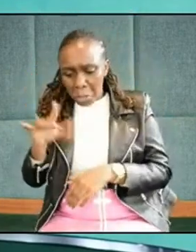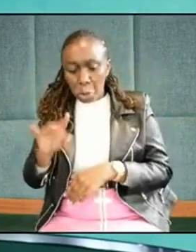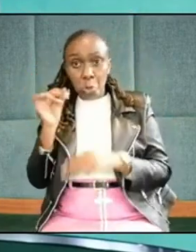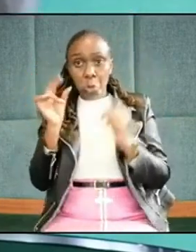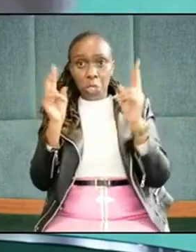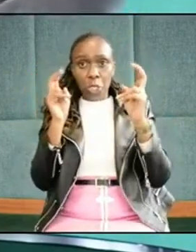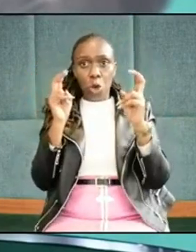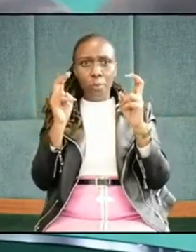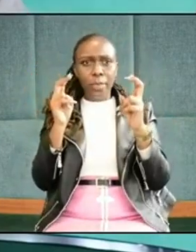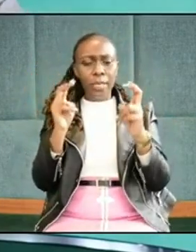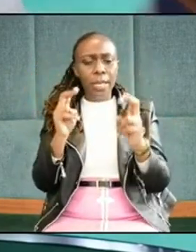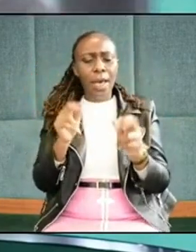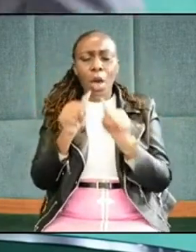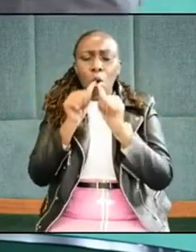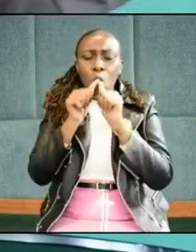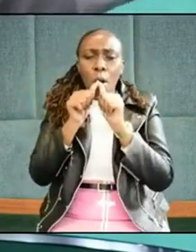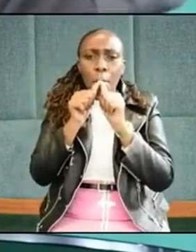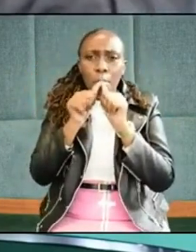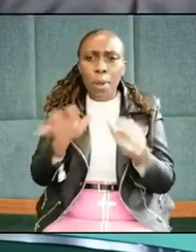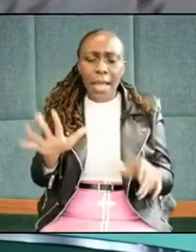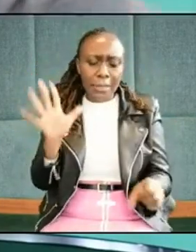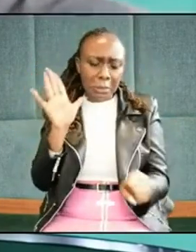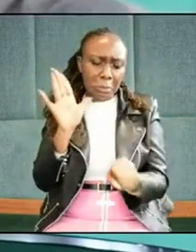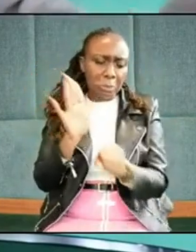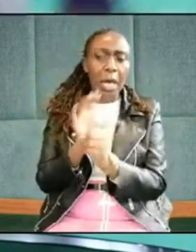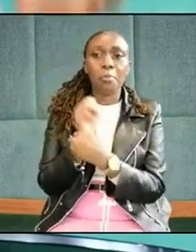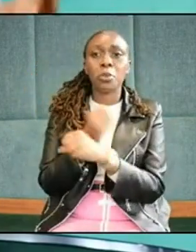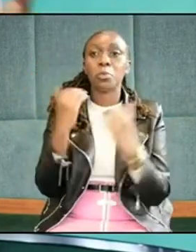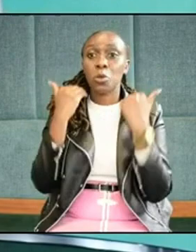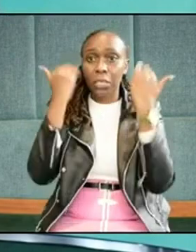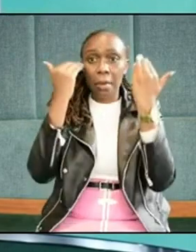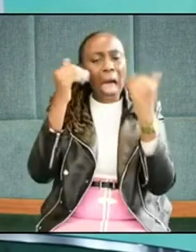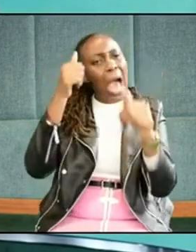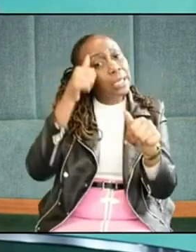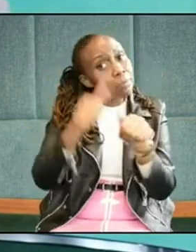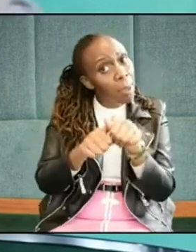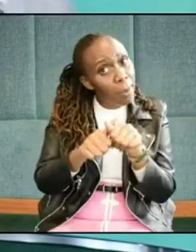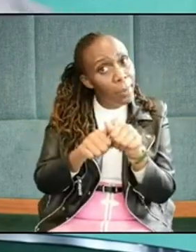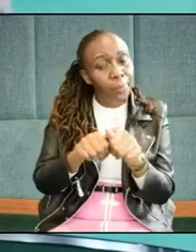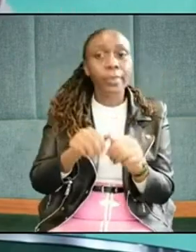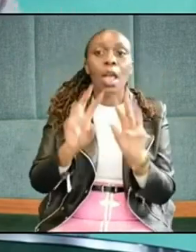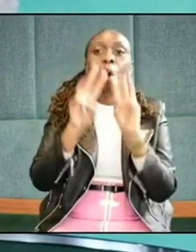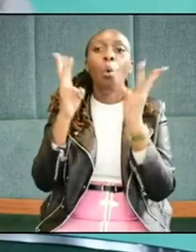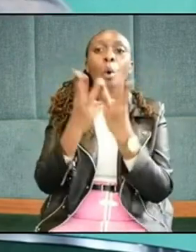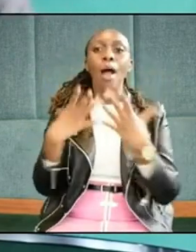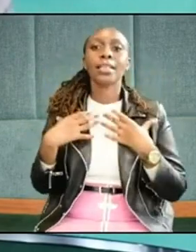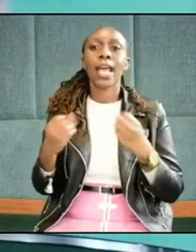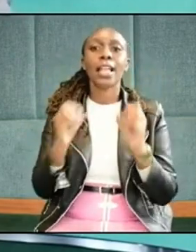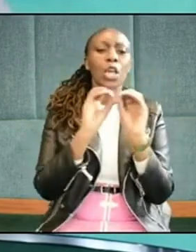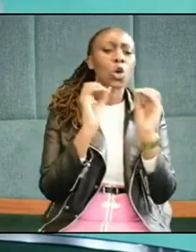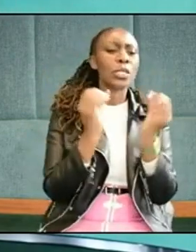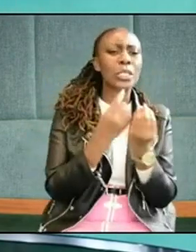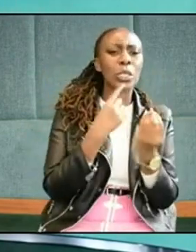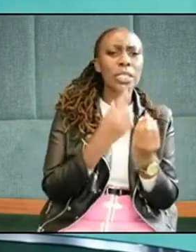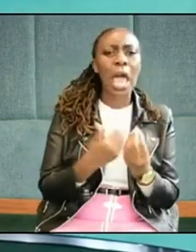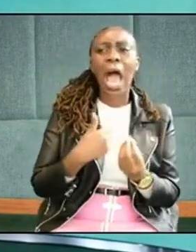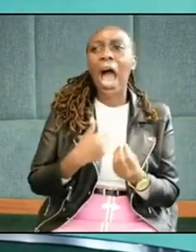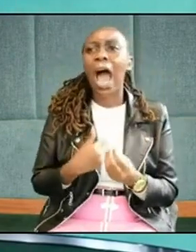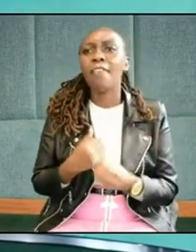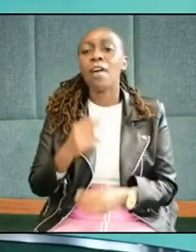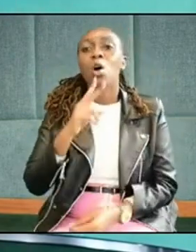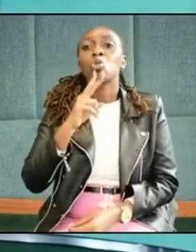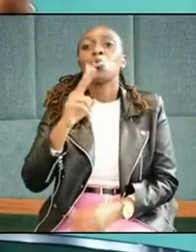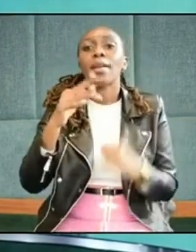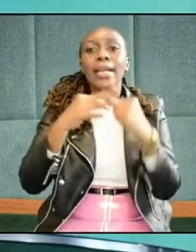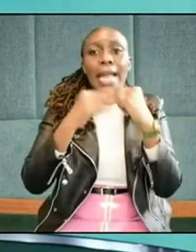Stressed," when the world tells us, the World Health Organization tells us that there are over 280 million